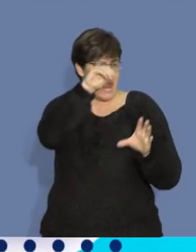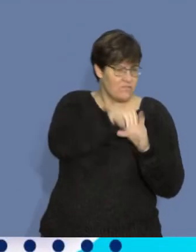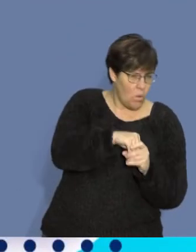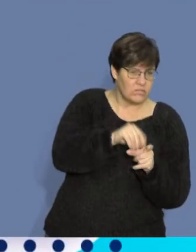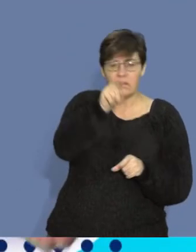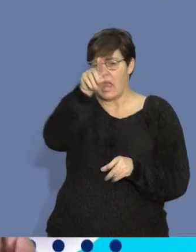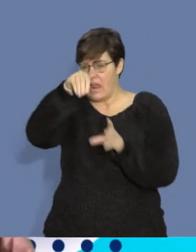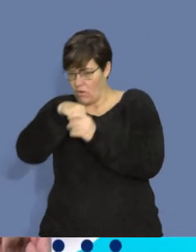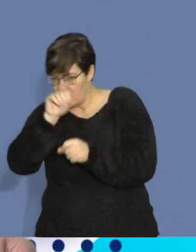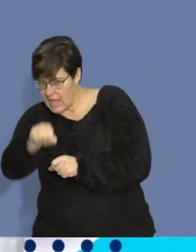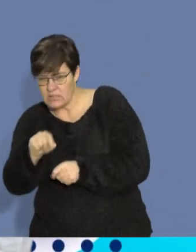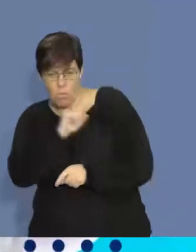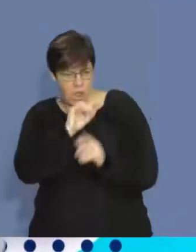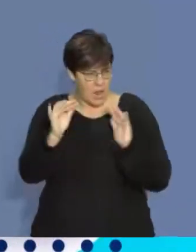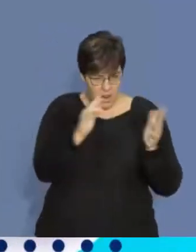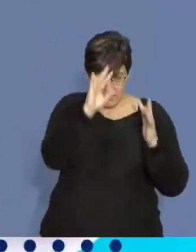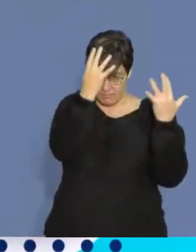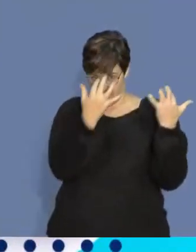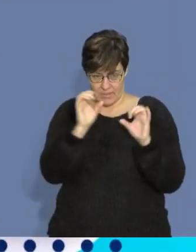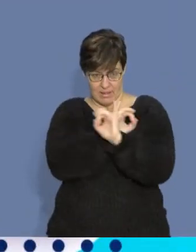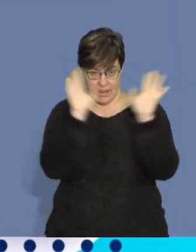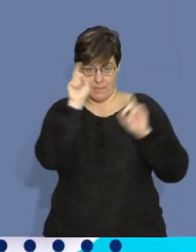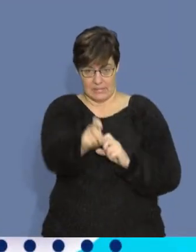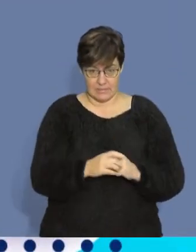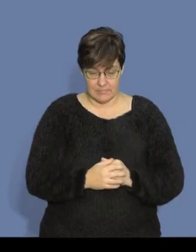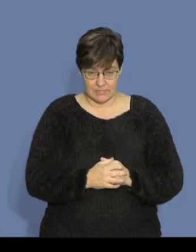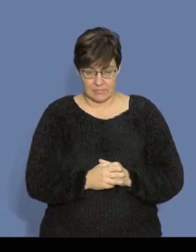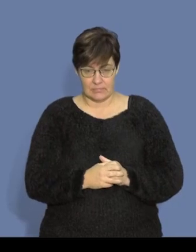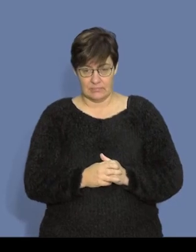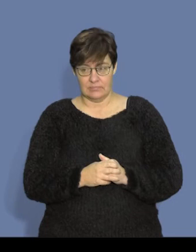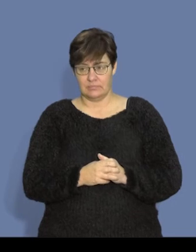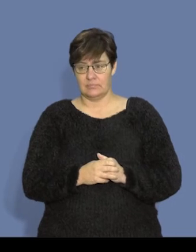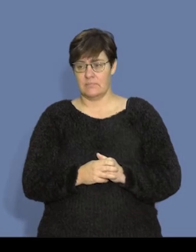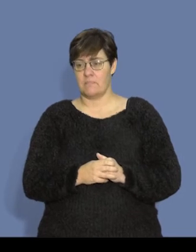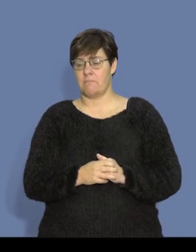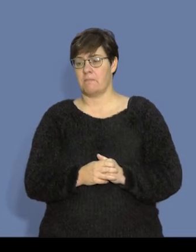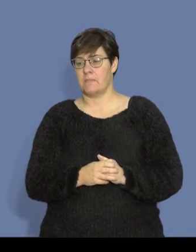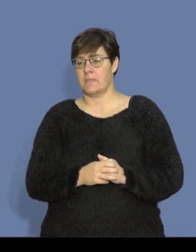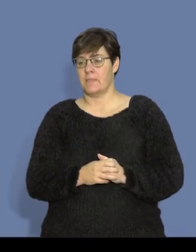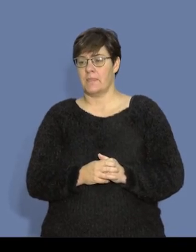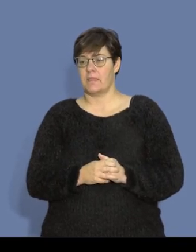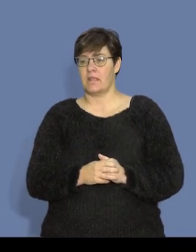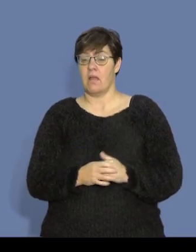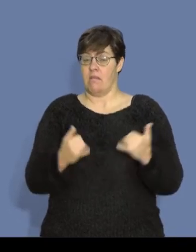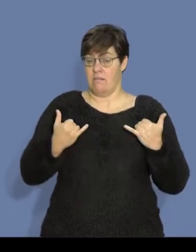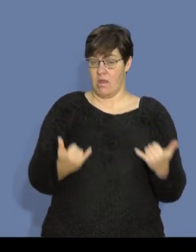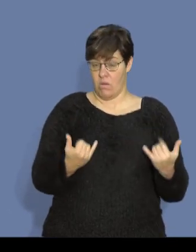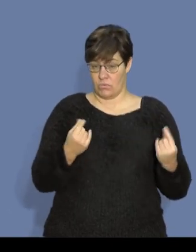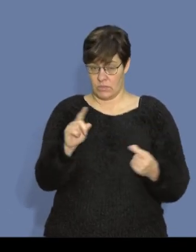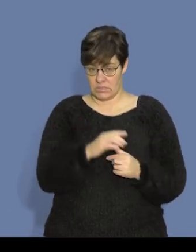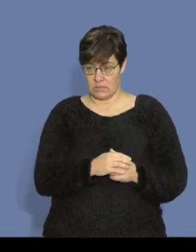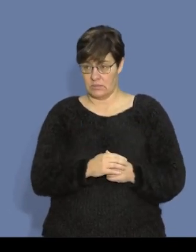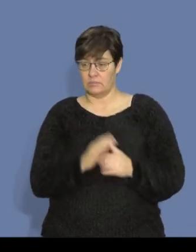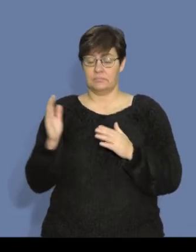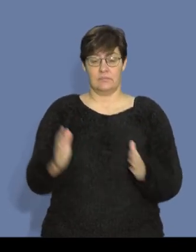reasons, would not impact on your VAT calculations. Okay, what we do now is we